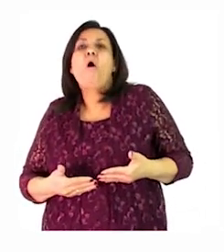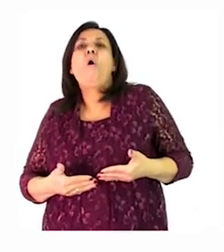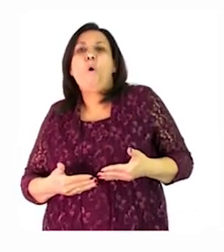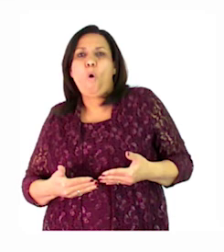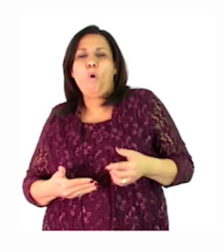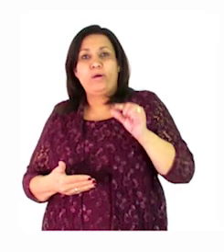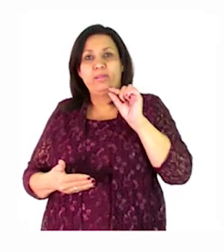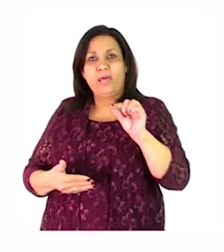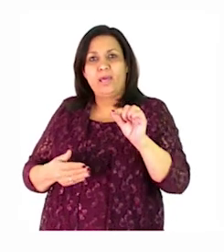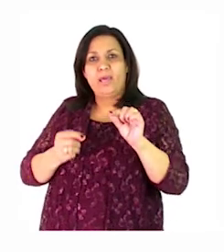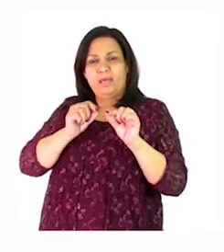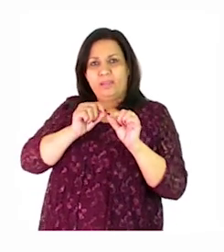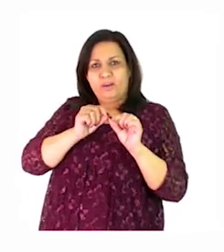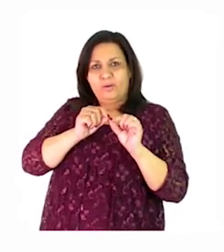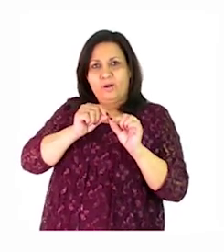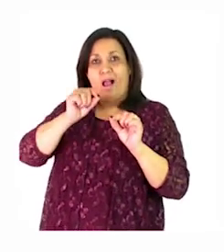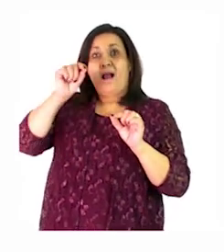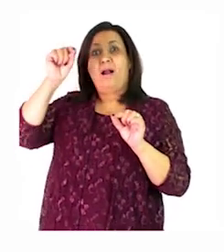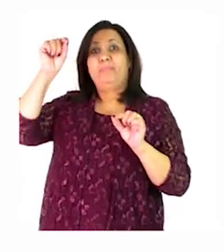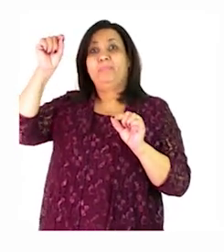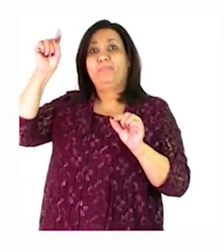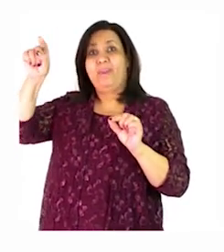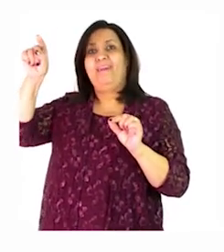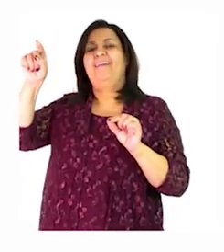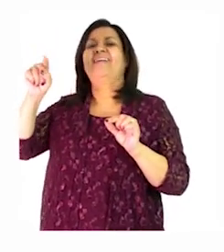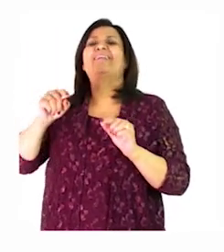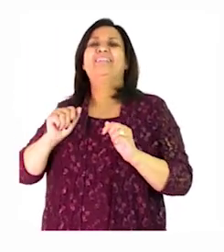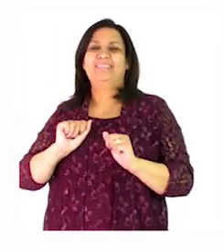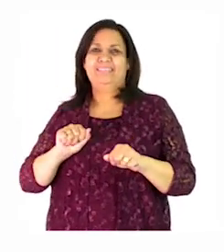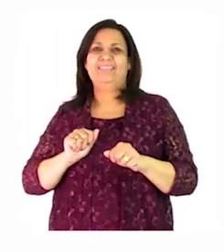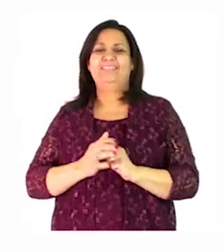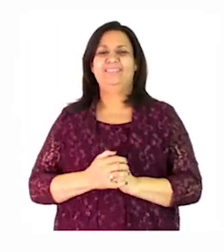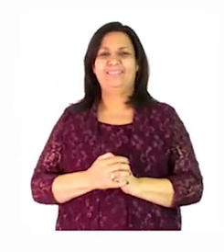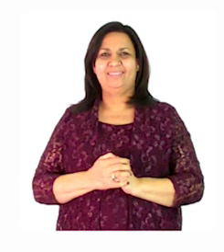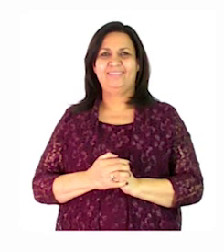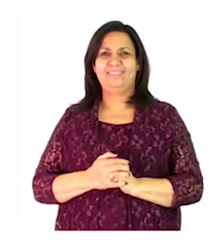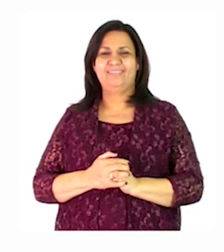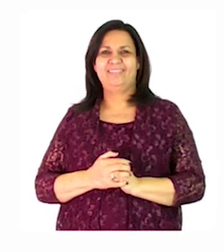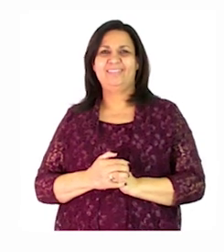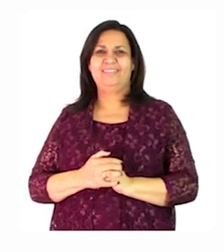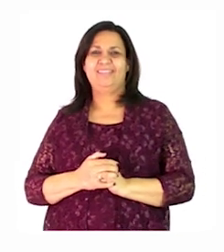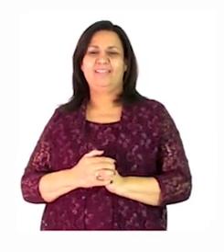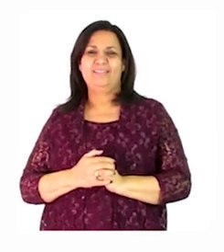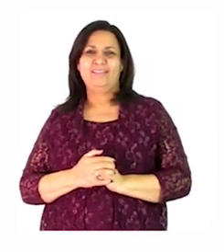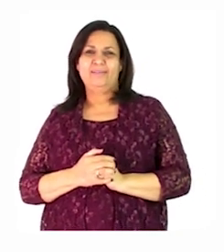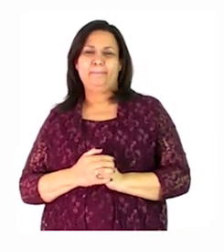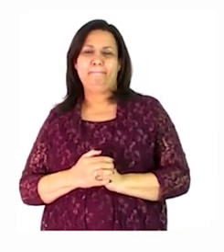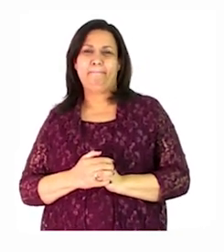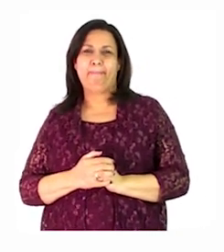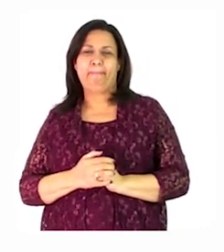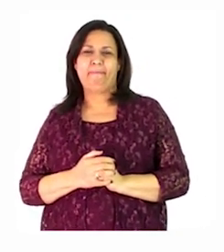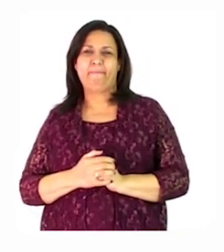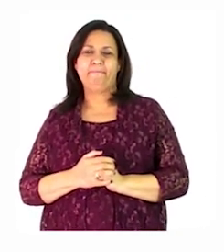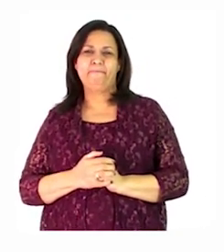find where the little son for Ellie alligator is? You need to